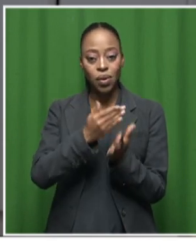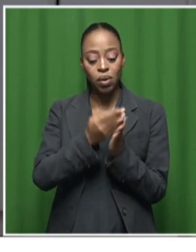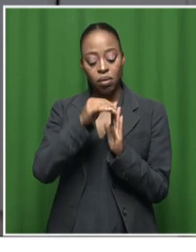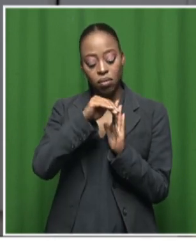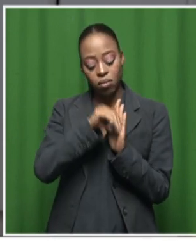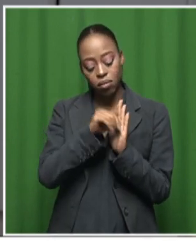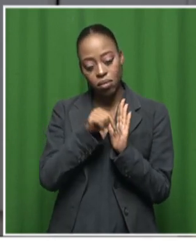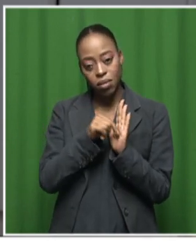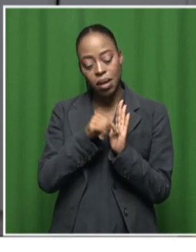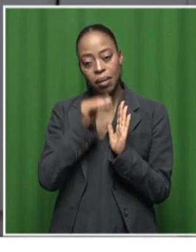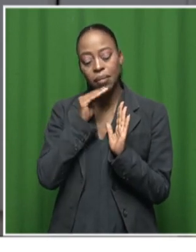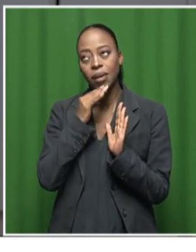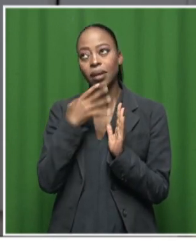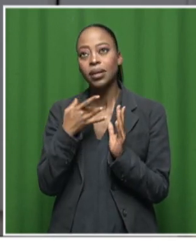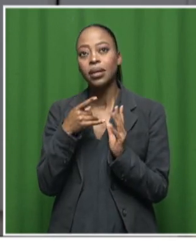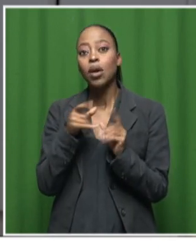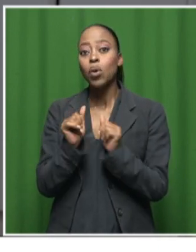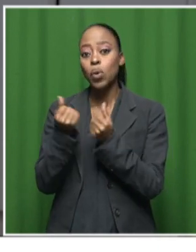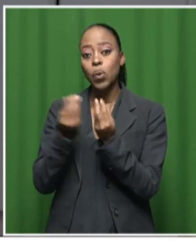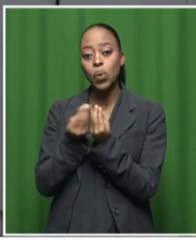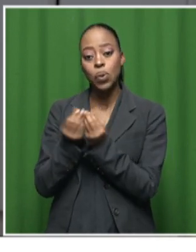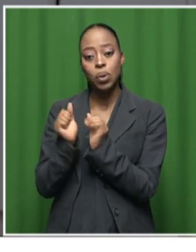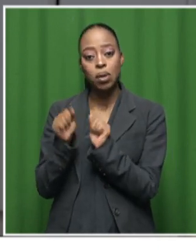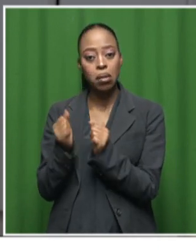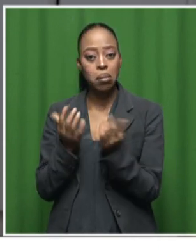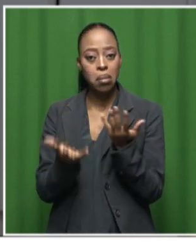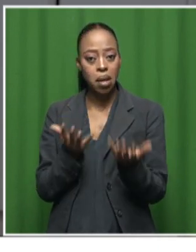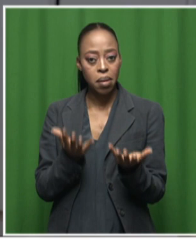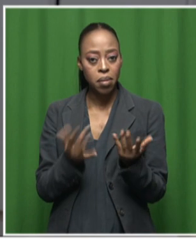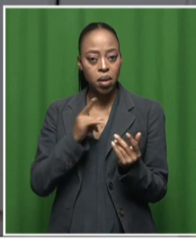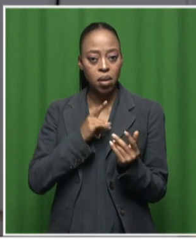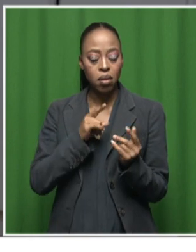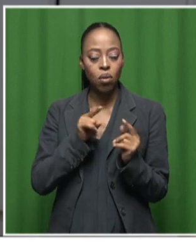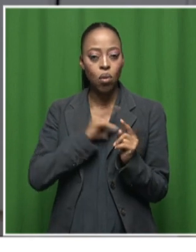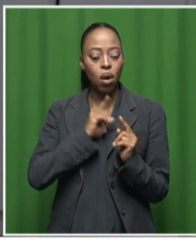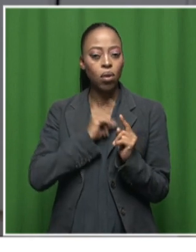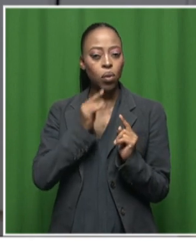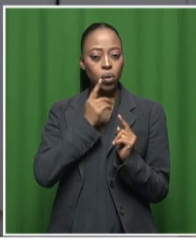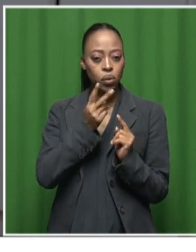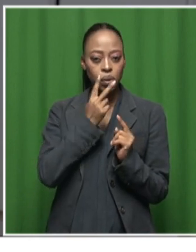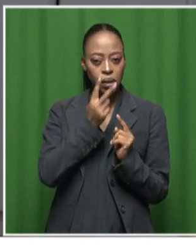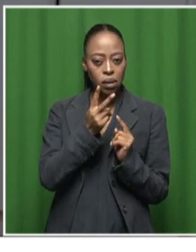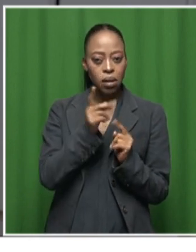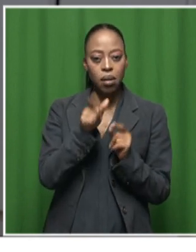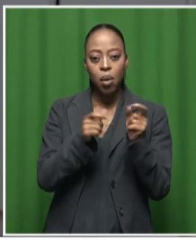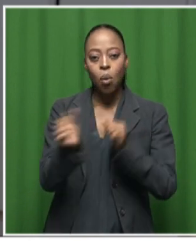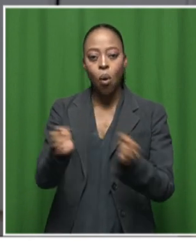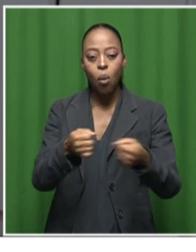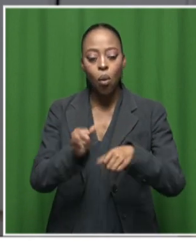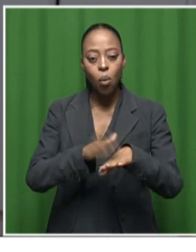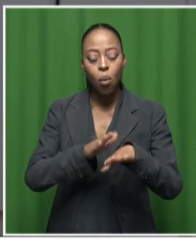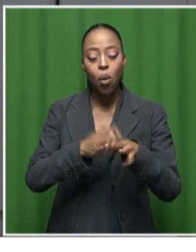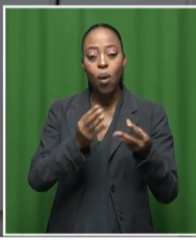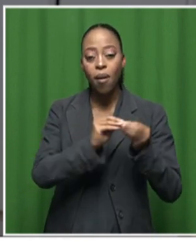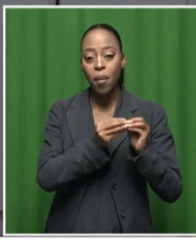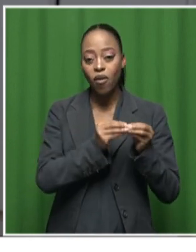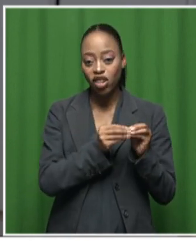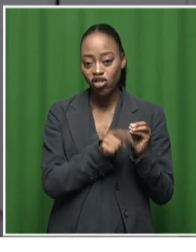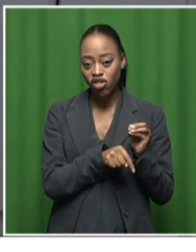decline, which is perhaps some good news. We see increasing in jobs increasing in